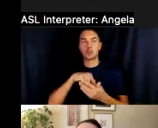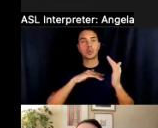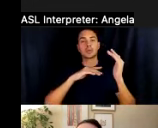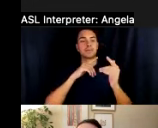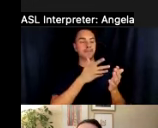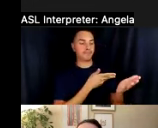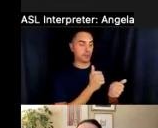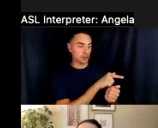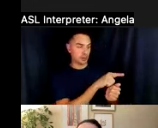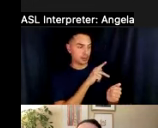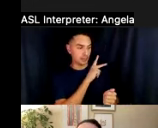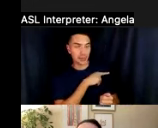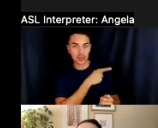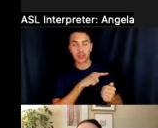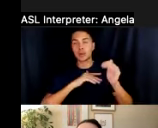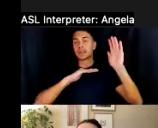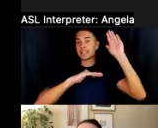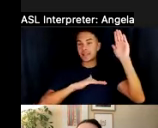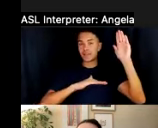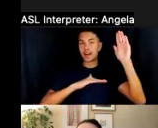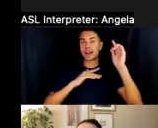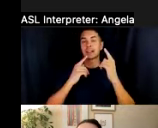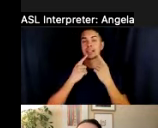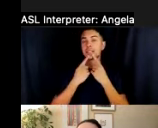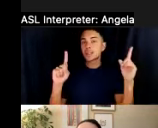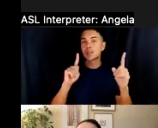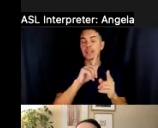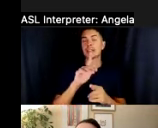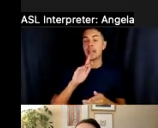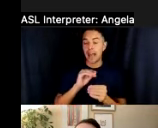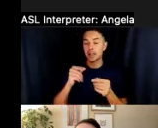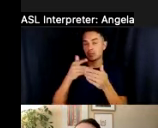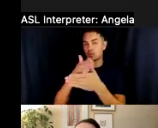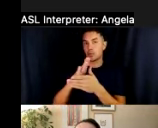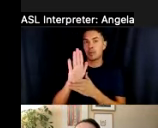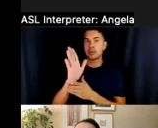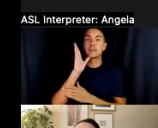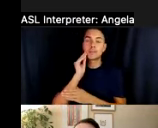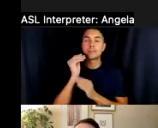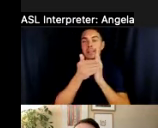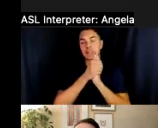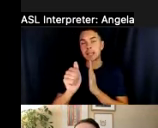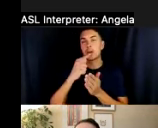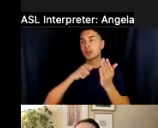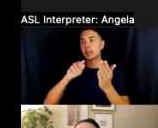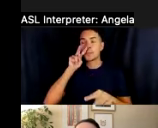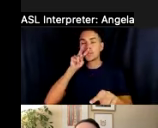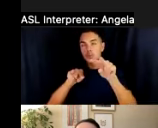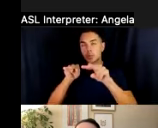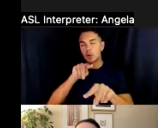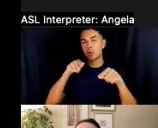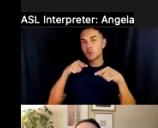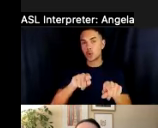and authoritatively about their experience, their skill set, and what they observed and did during